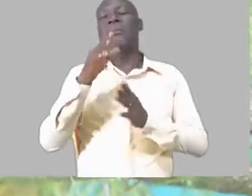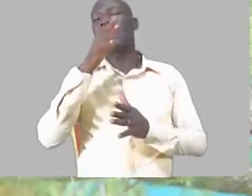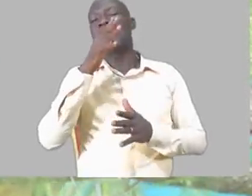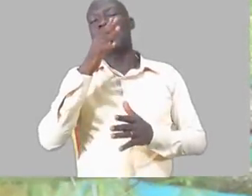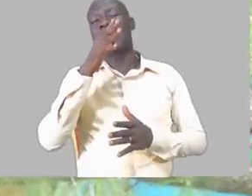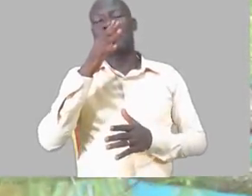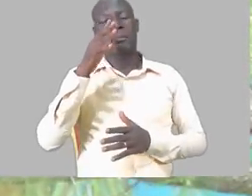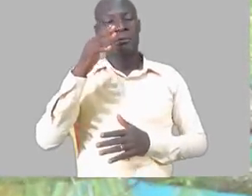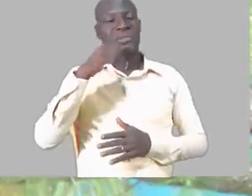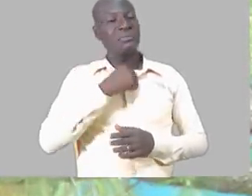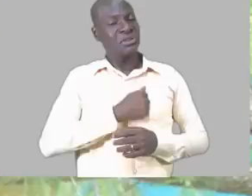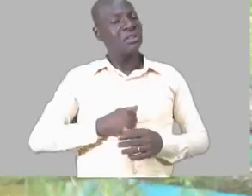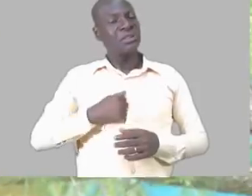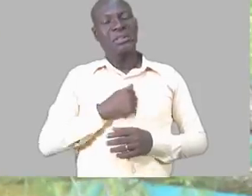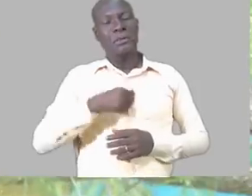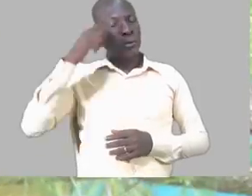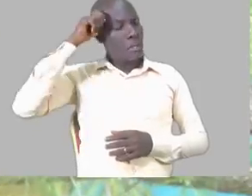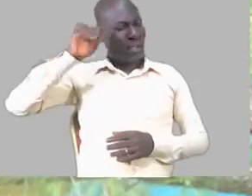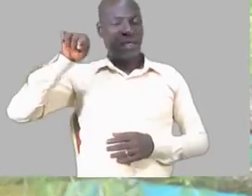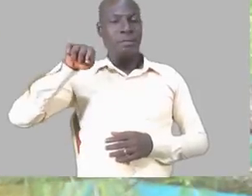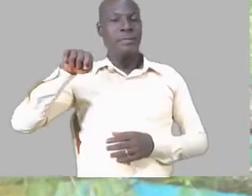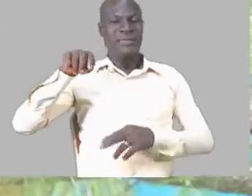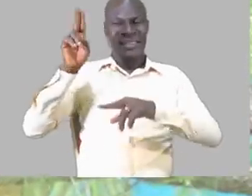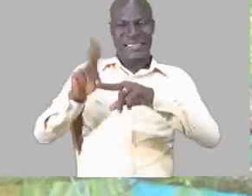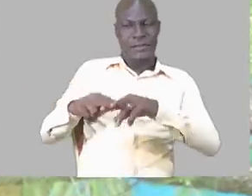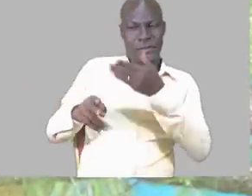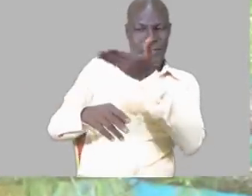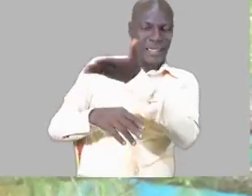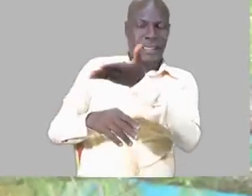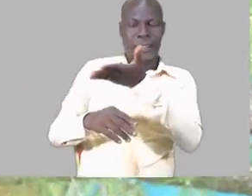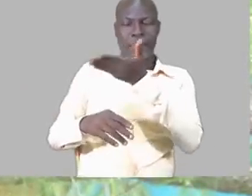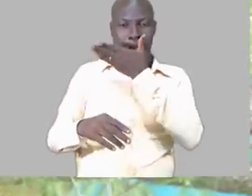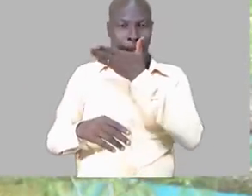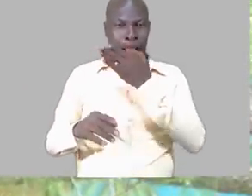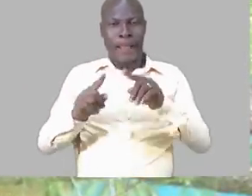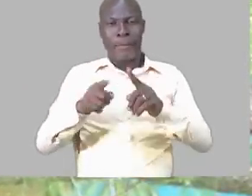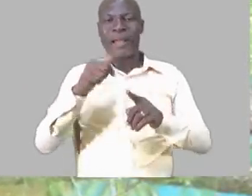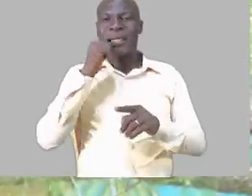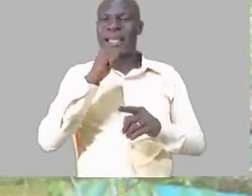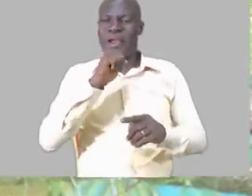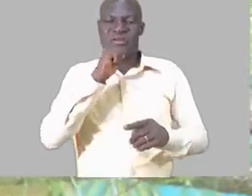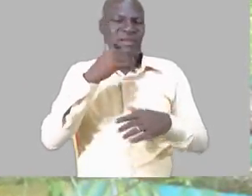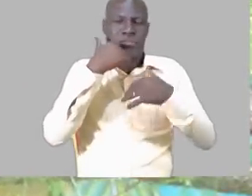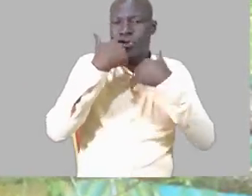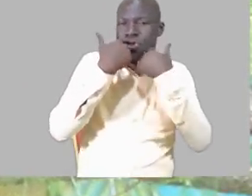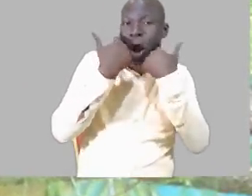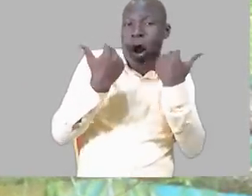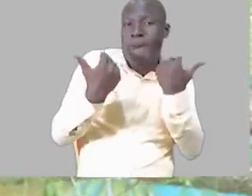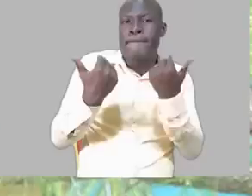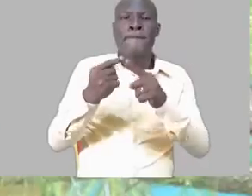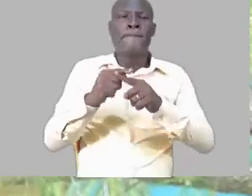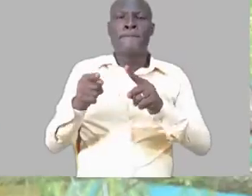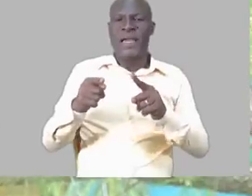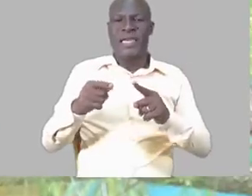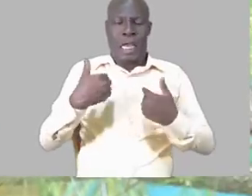maame abodam na maame no et street so na baba awo no onfere ade ne nurse